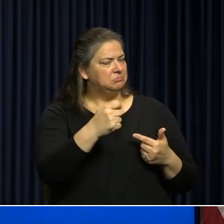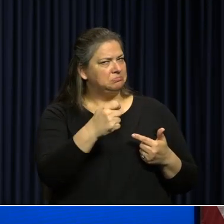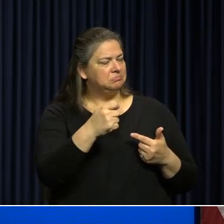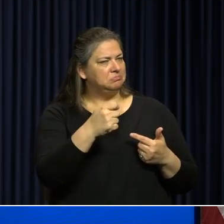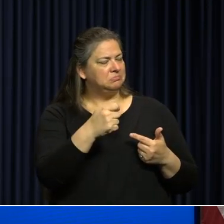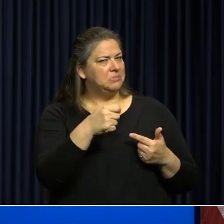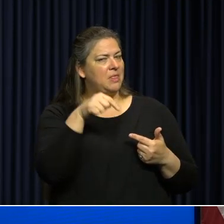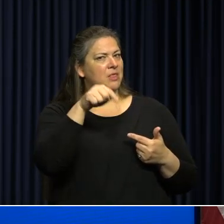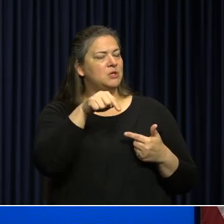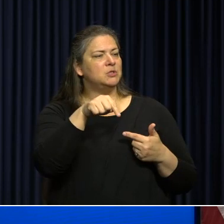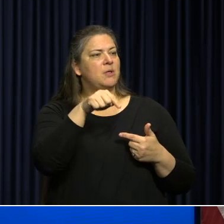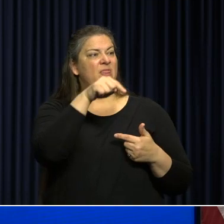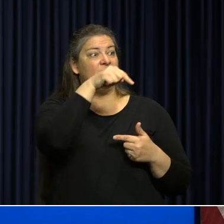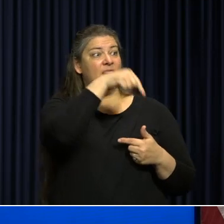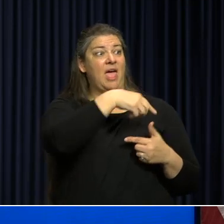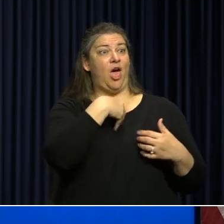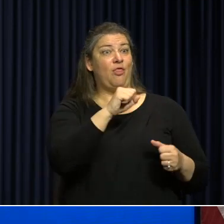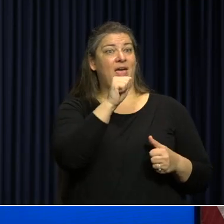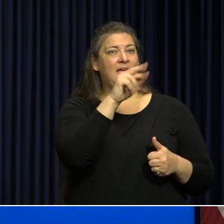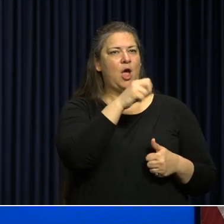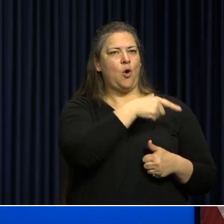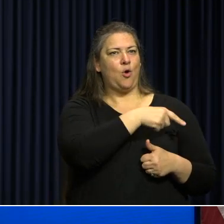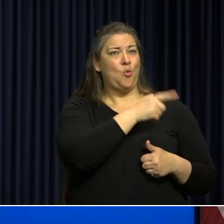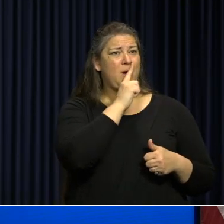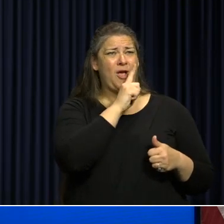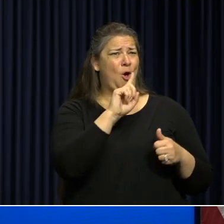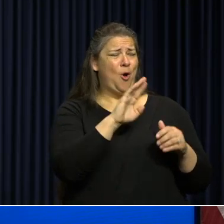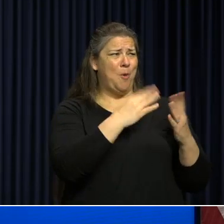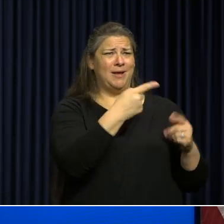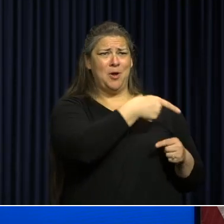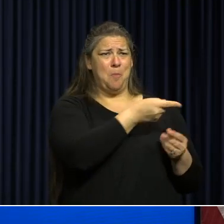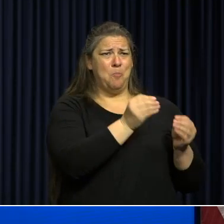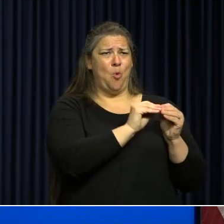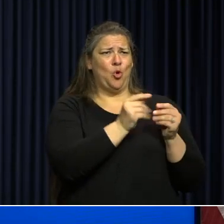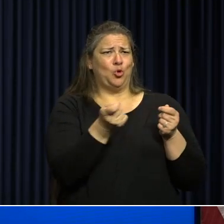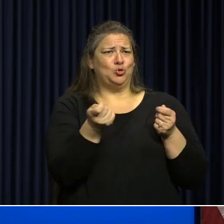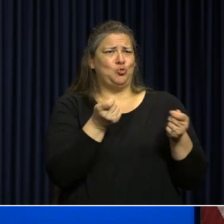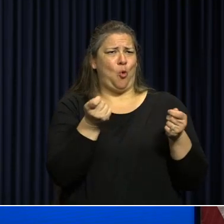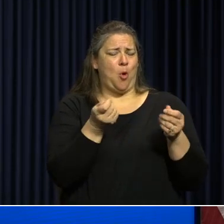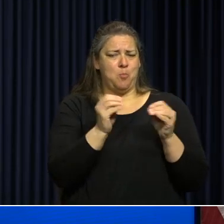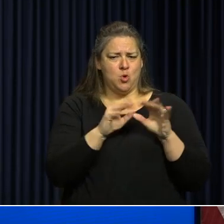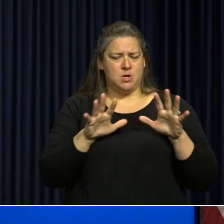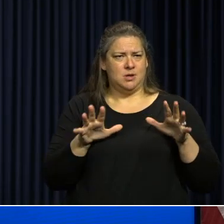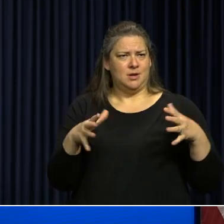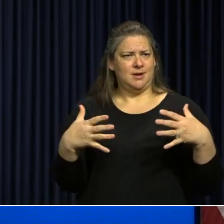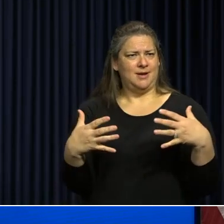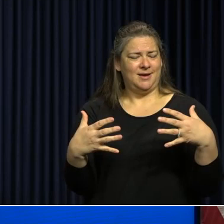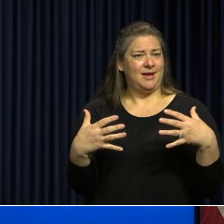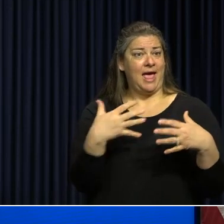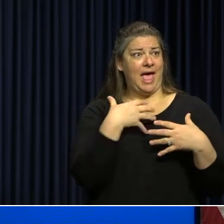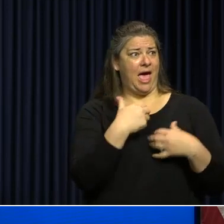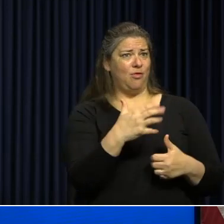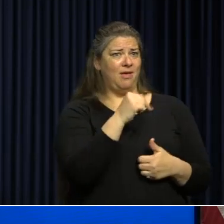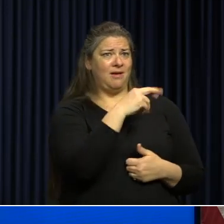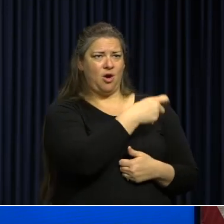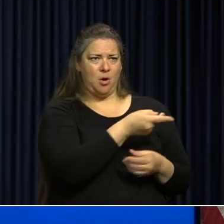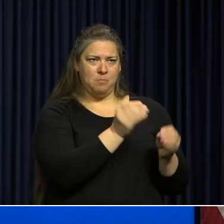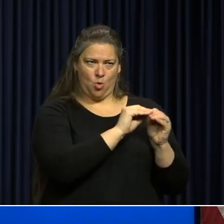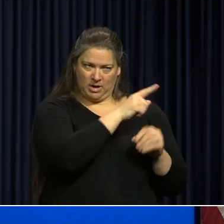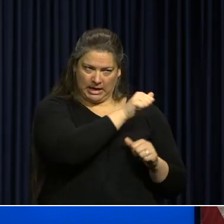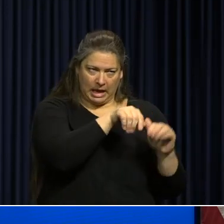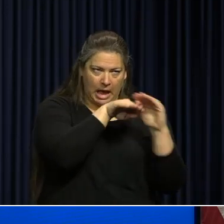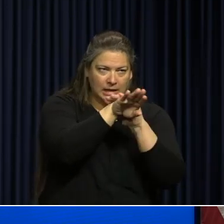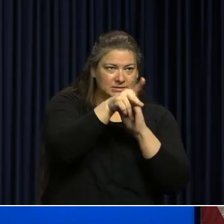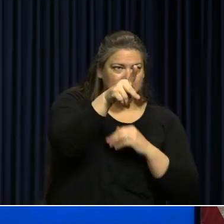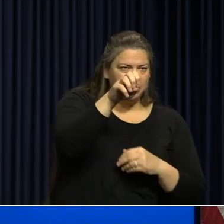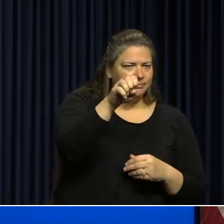more controlled environment to start and to learn from. Those in our healthcare industry have better access to PPE, which